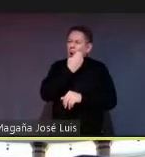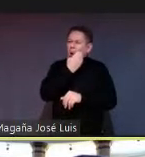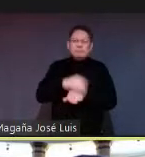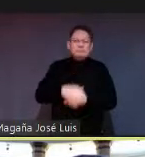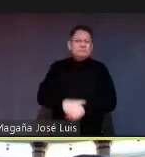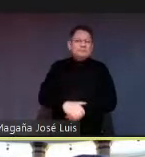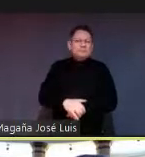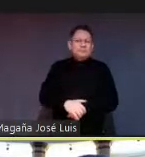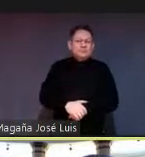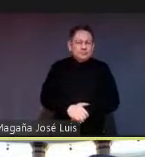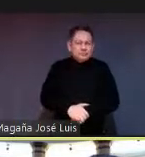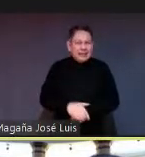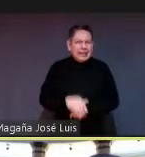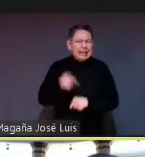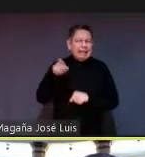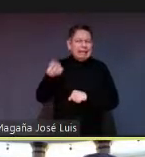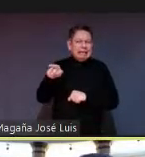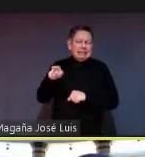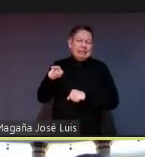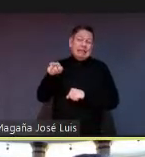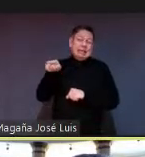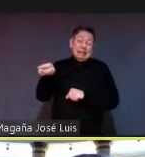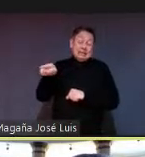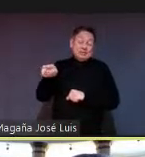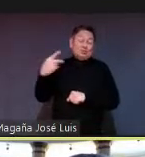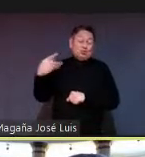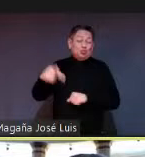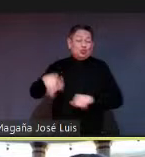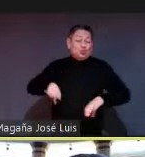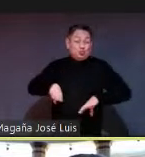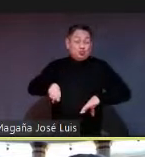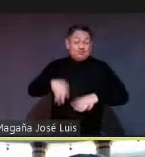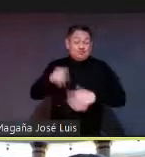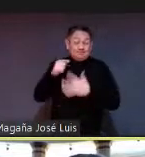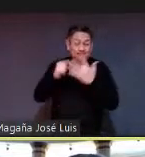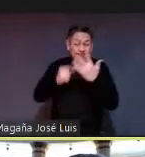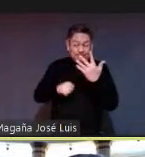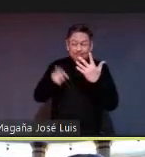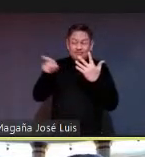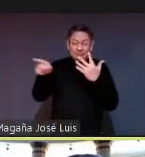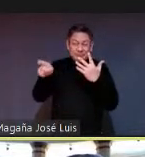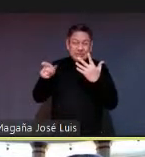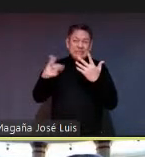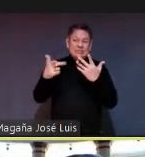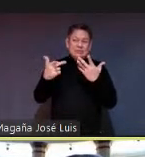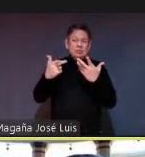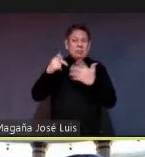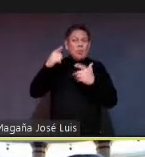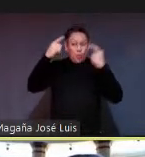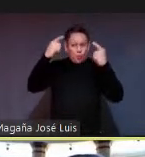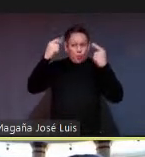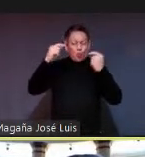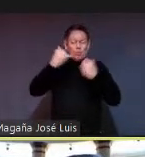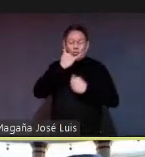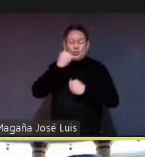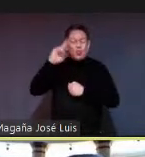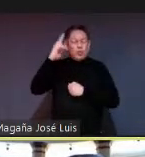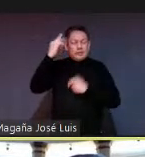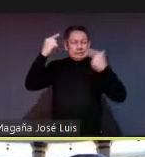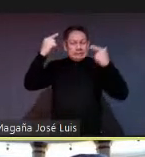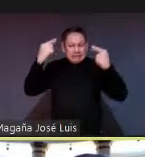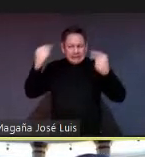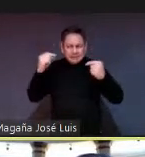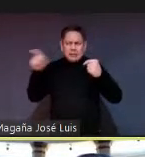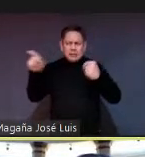logistical support of the institution with a graduate profile responding to the society's demands, and we required the